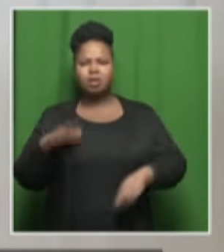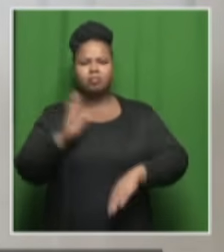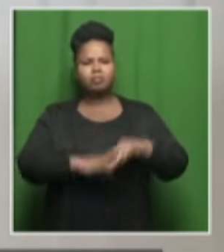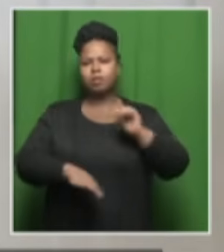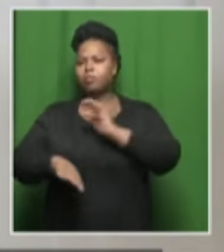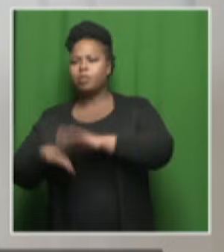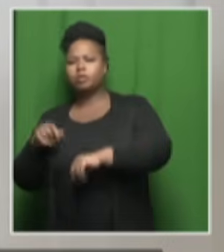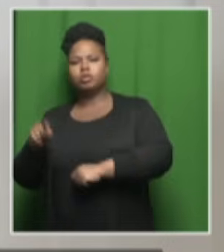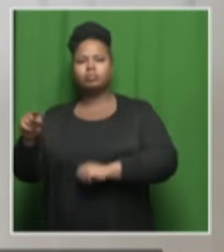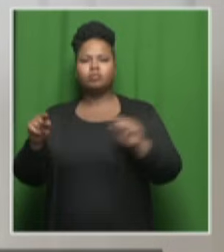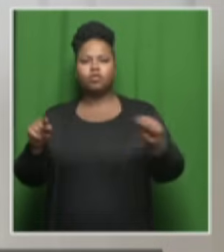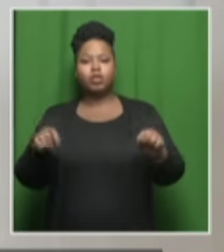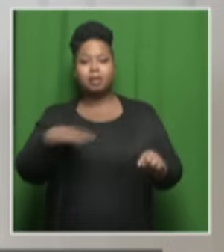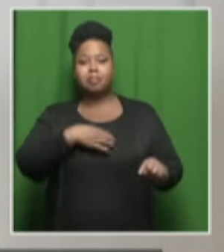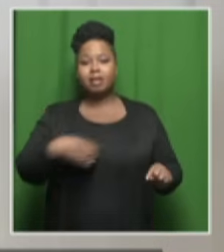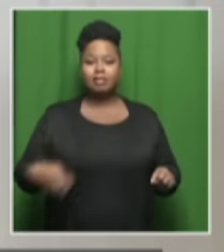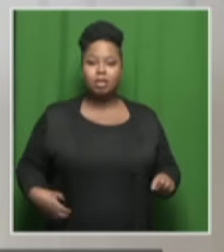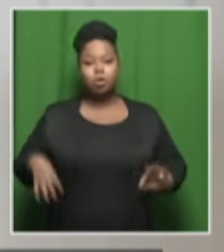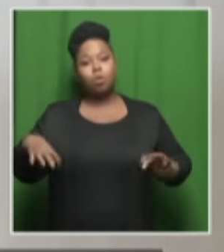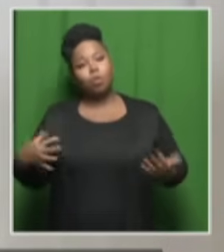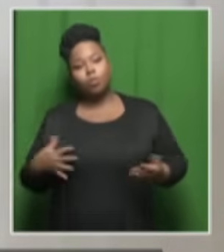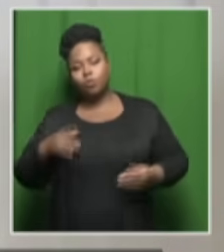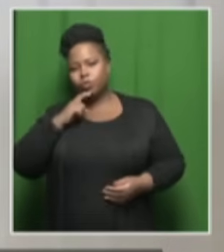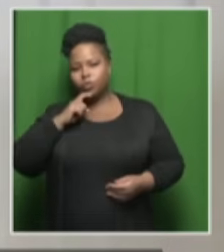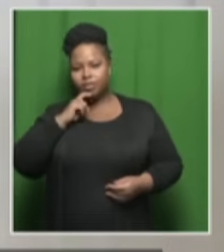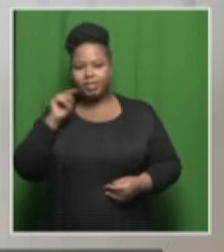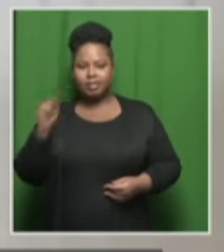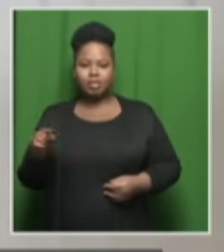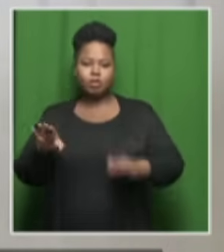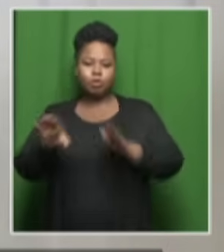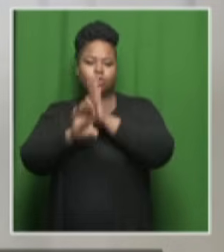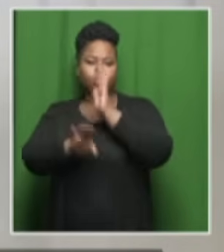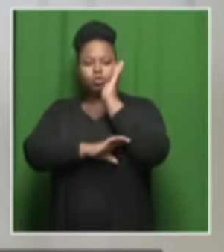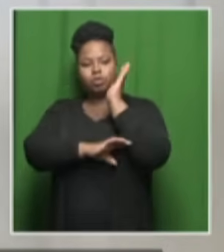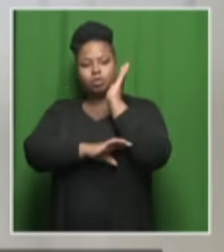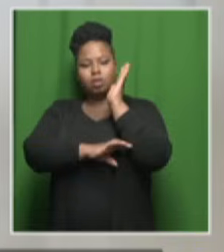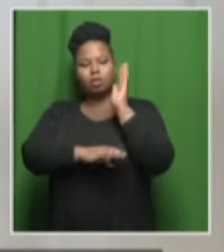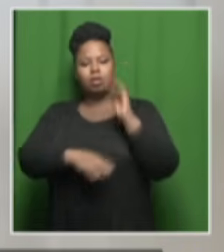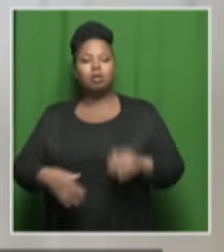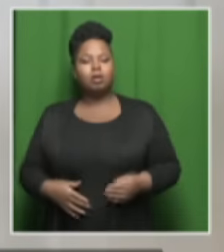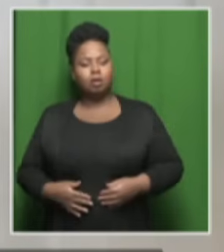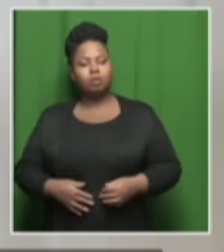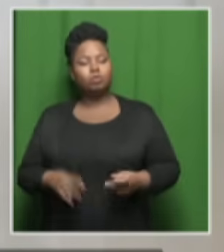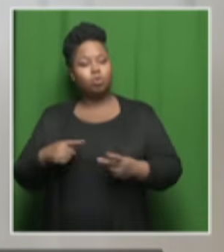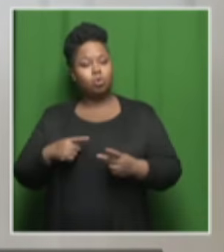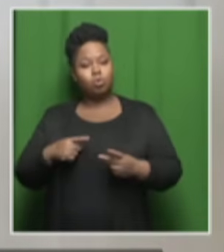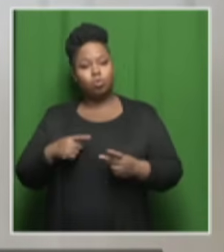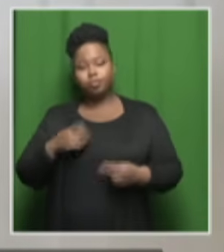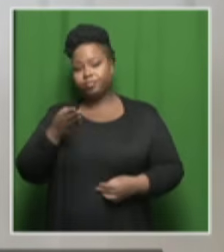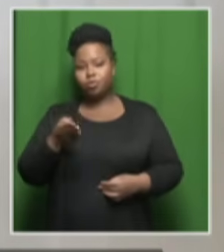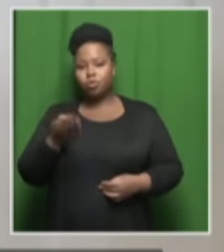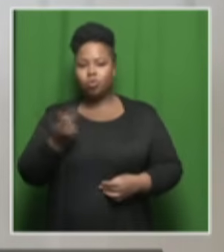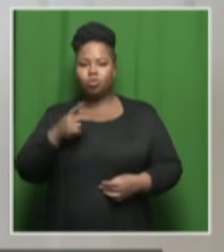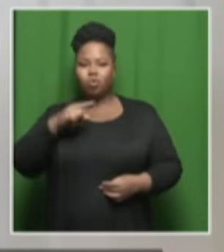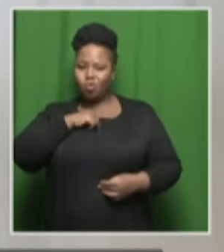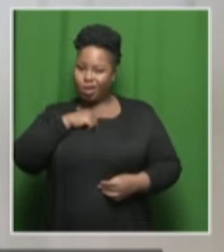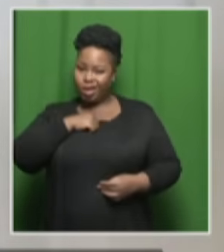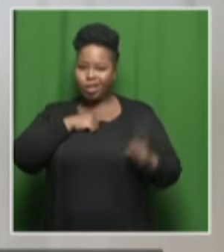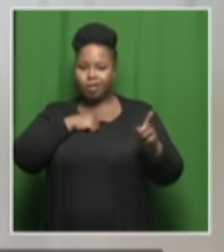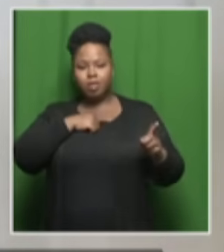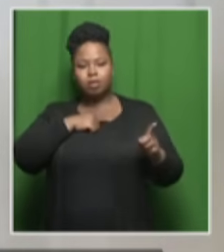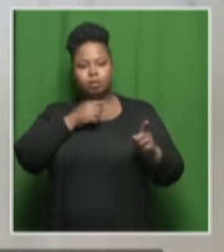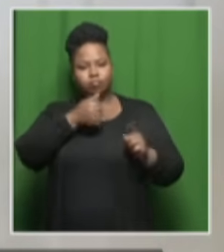power between the president and using his powers as per the Constitution and the judiciary in terms of being the sole custodians of people